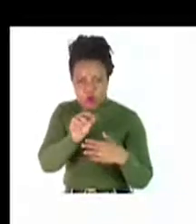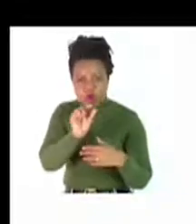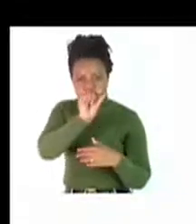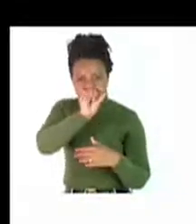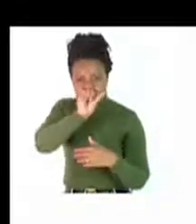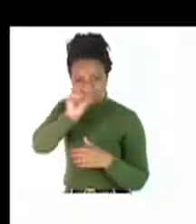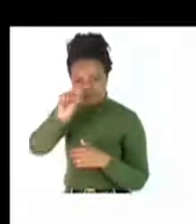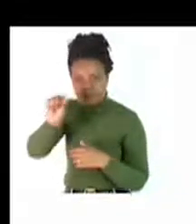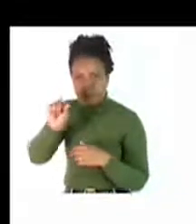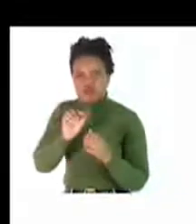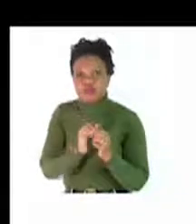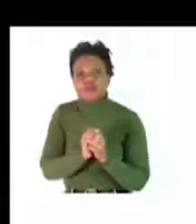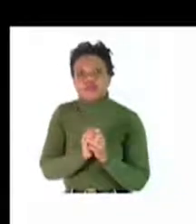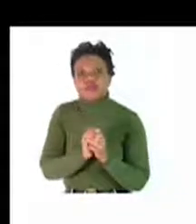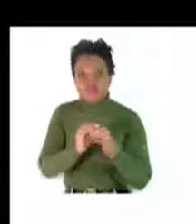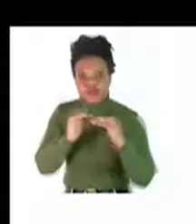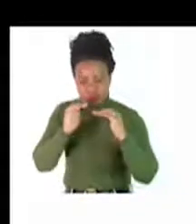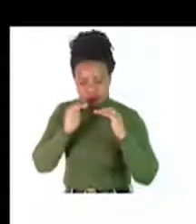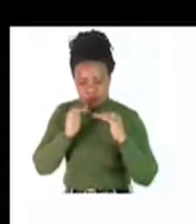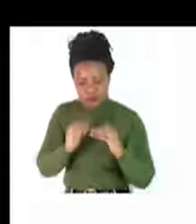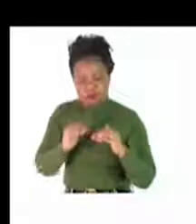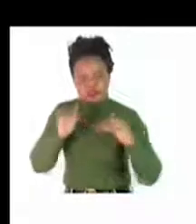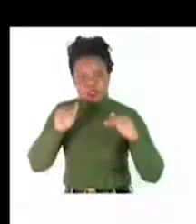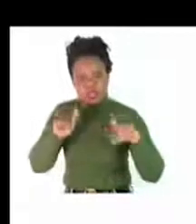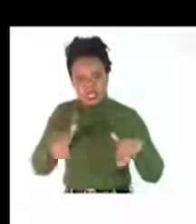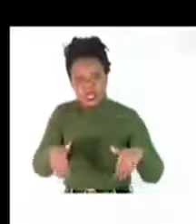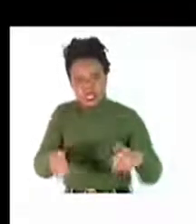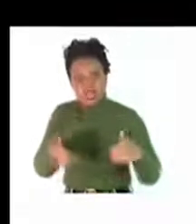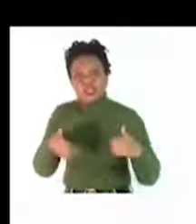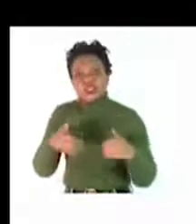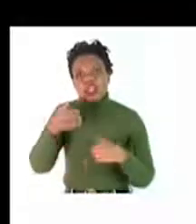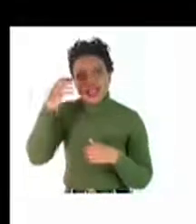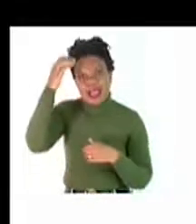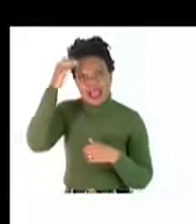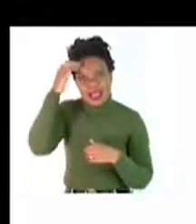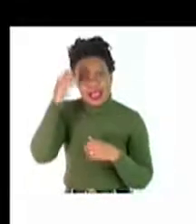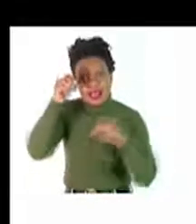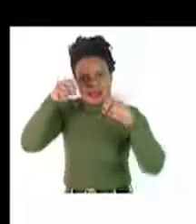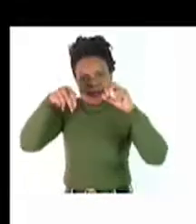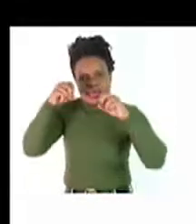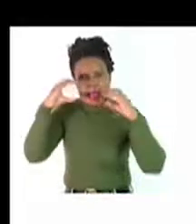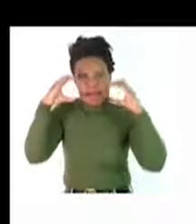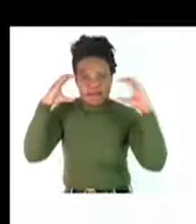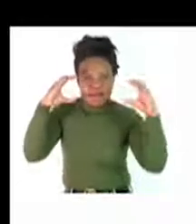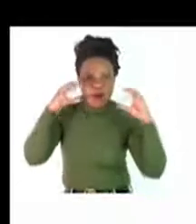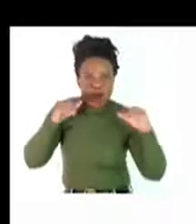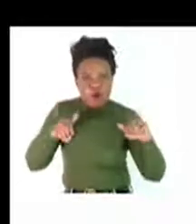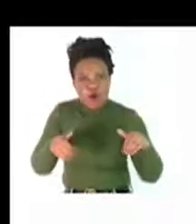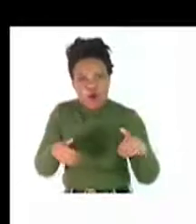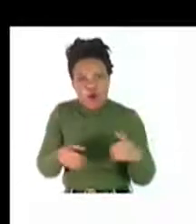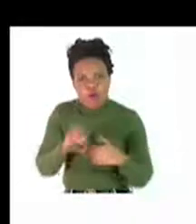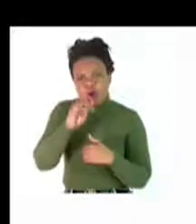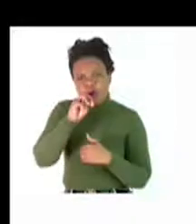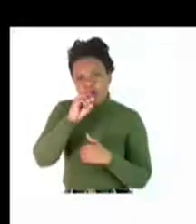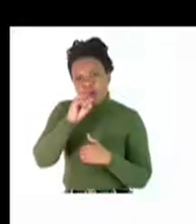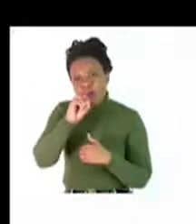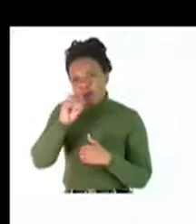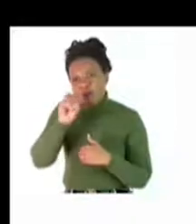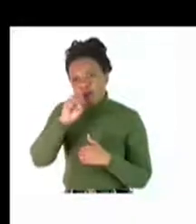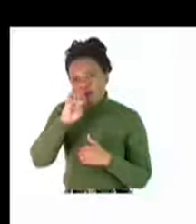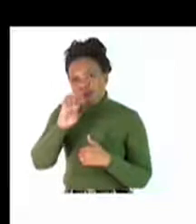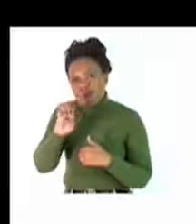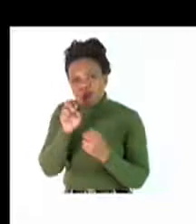Girls, heads, stars, buses, boys, moose, mice,